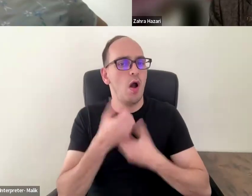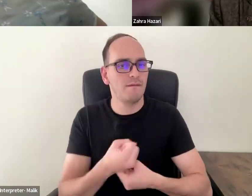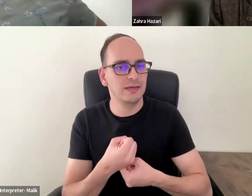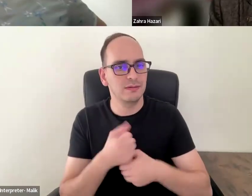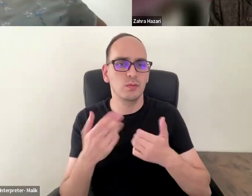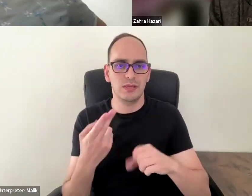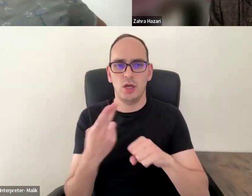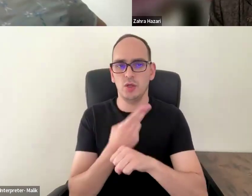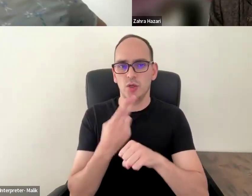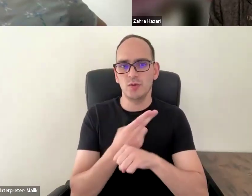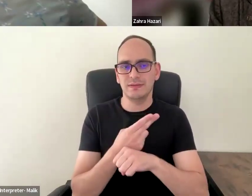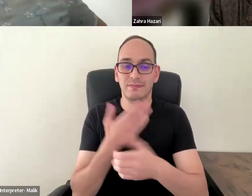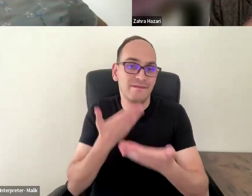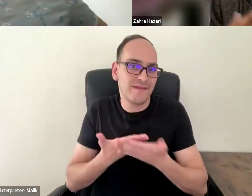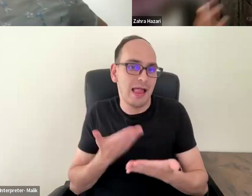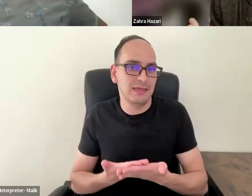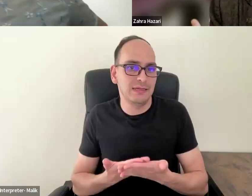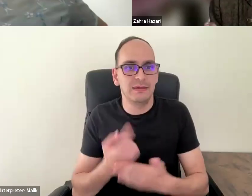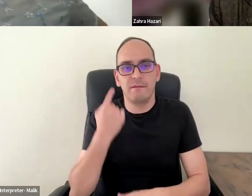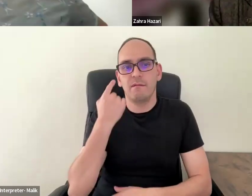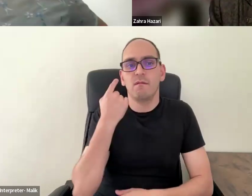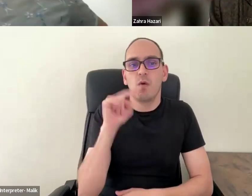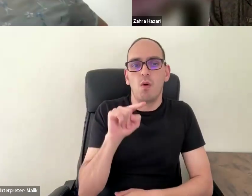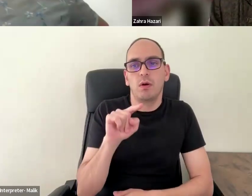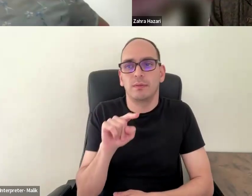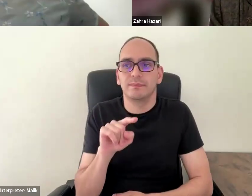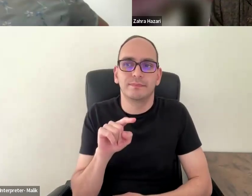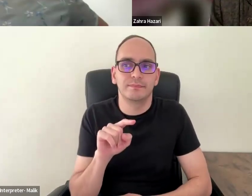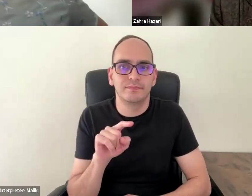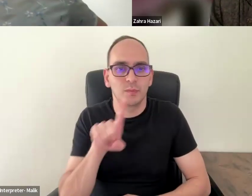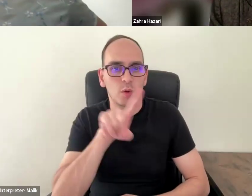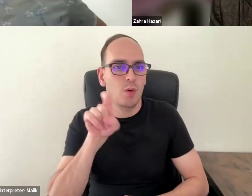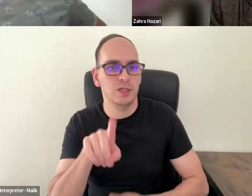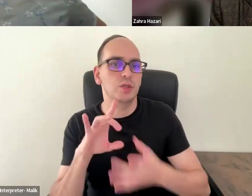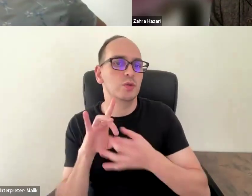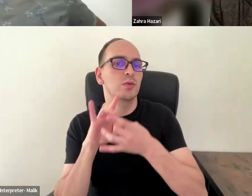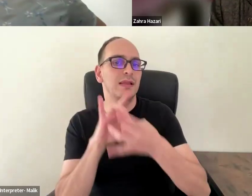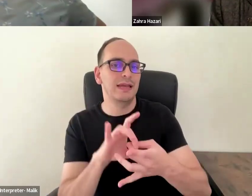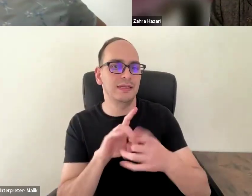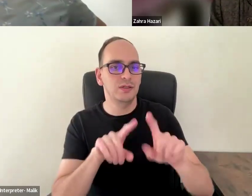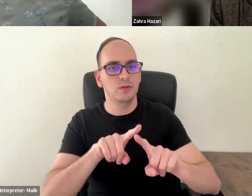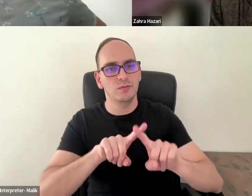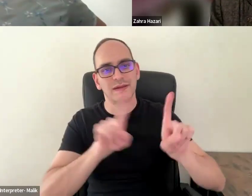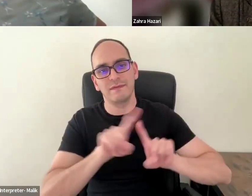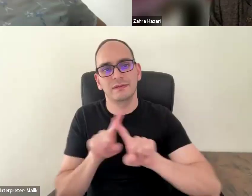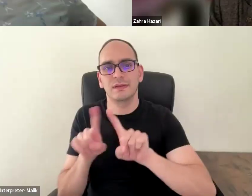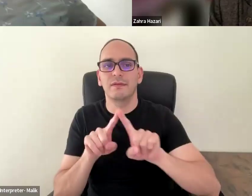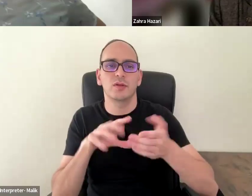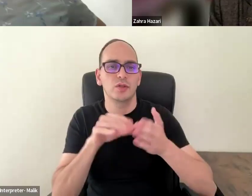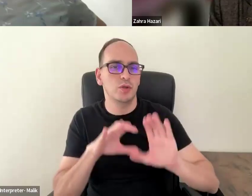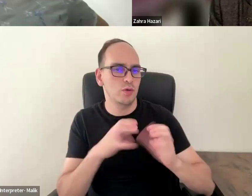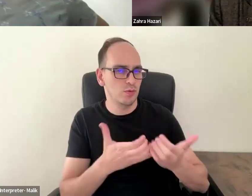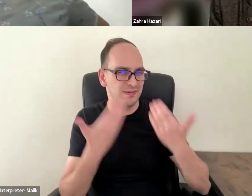them validly for looking at like questions related to different student groups. I don't know if that